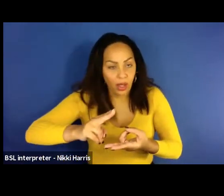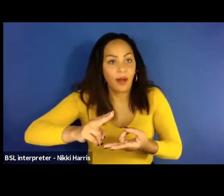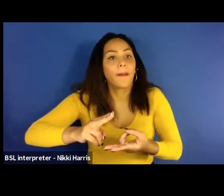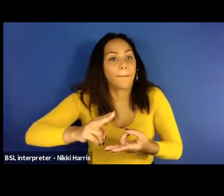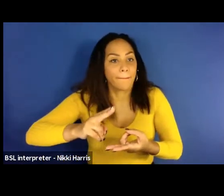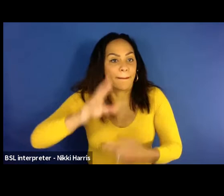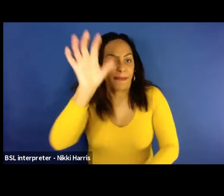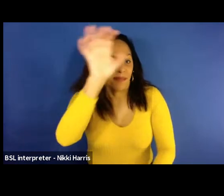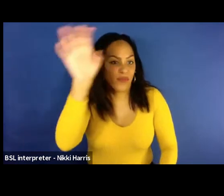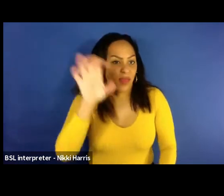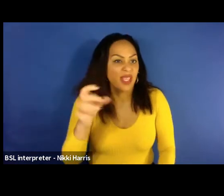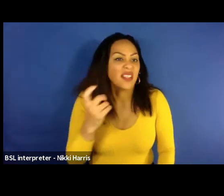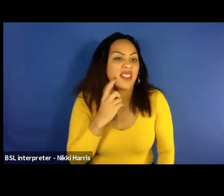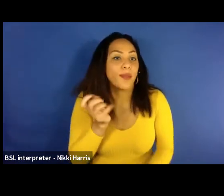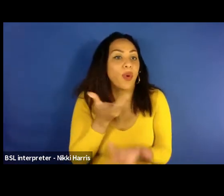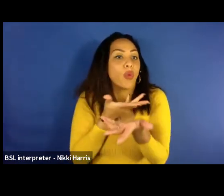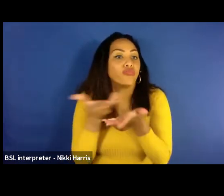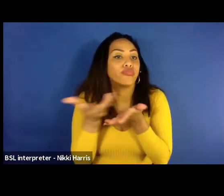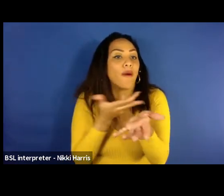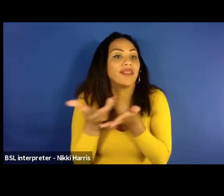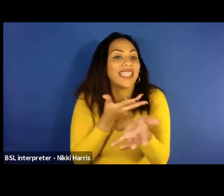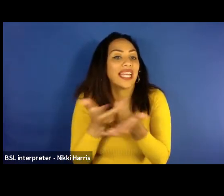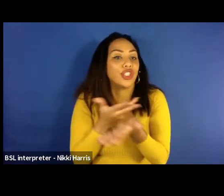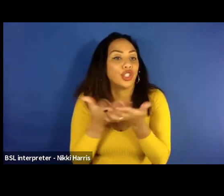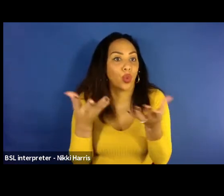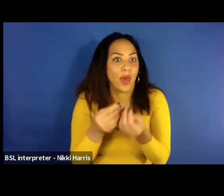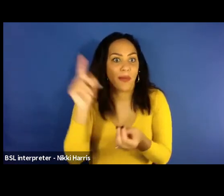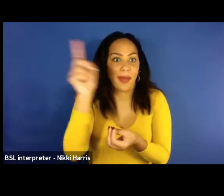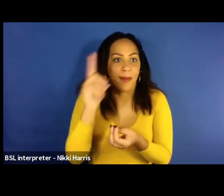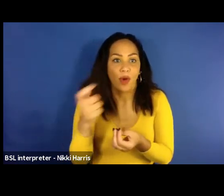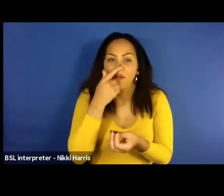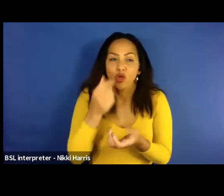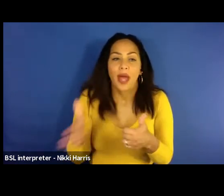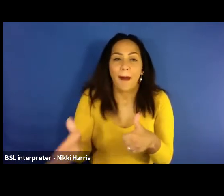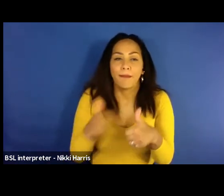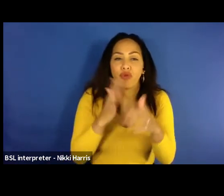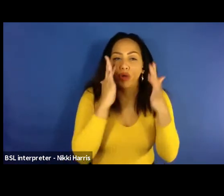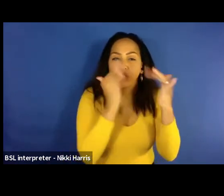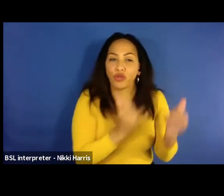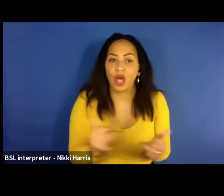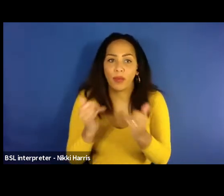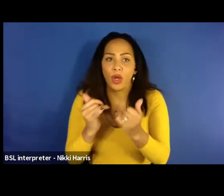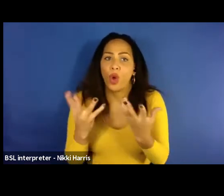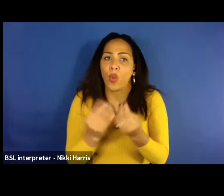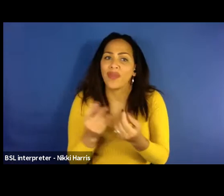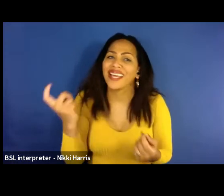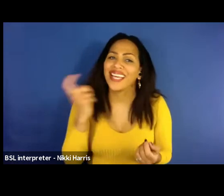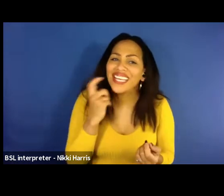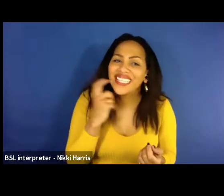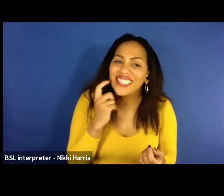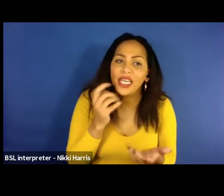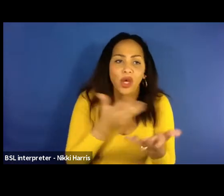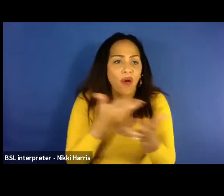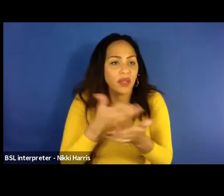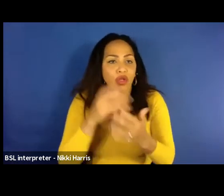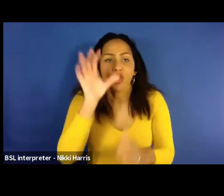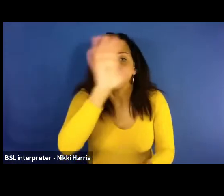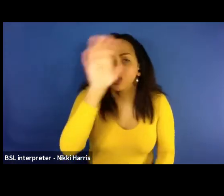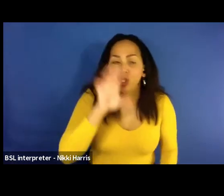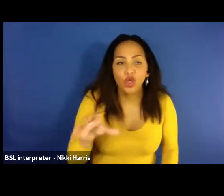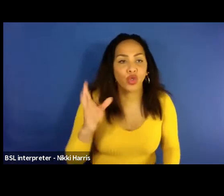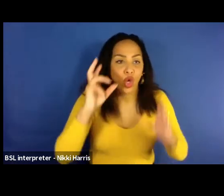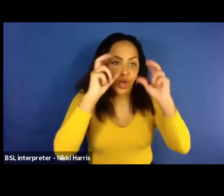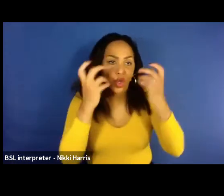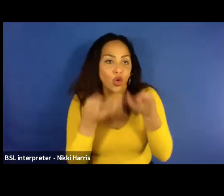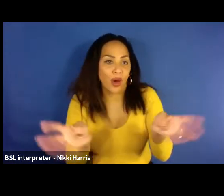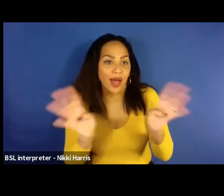just conversations with people. If you can prototype that by having a very simple, easy conversation over Zoom or Google Hangouts or even Anchor,